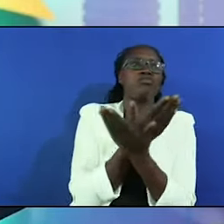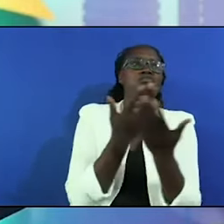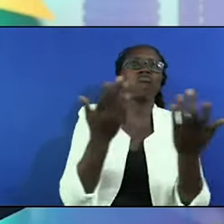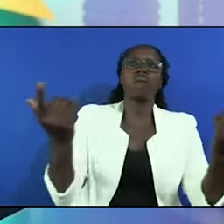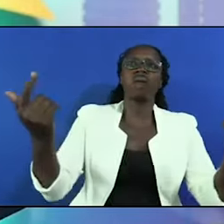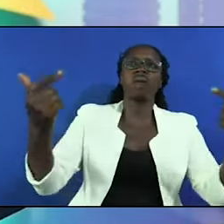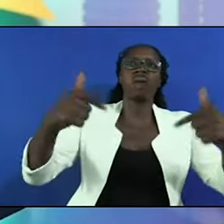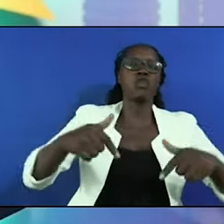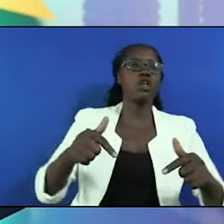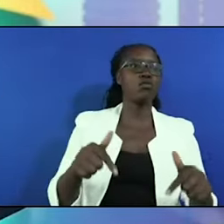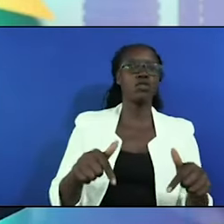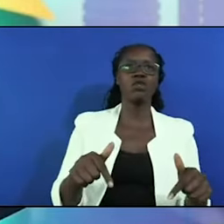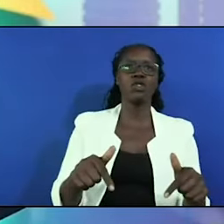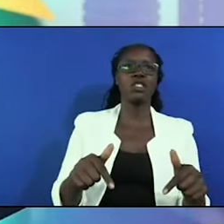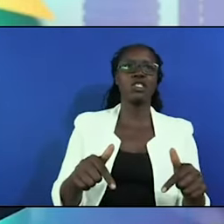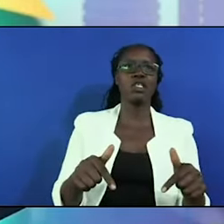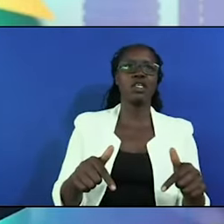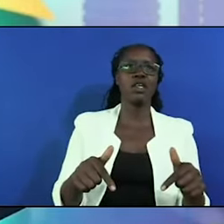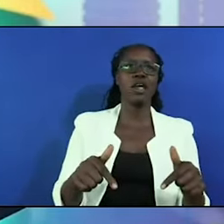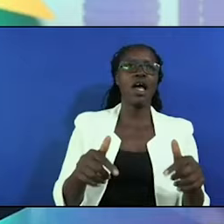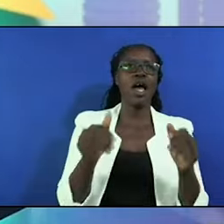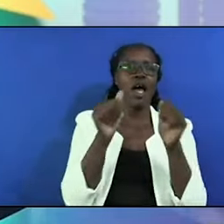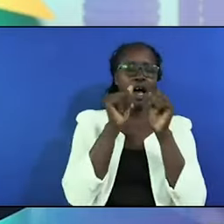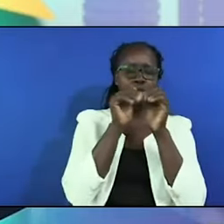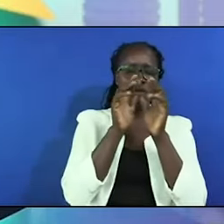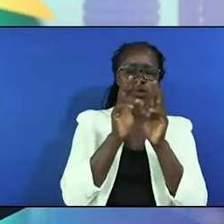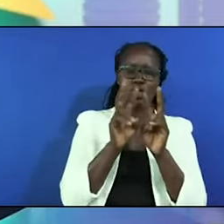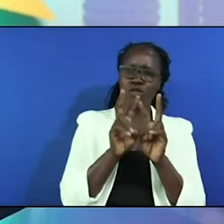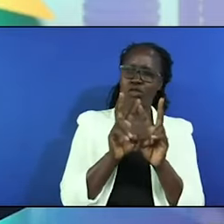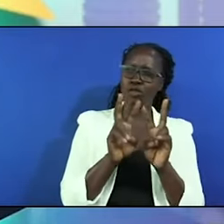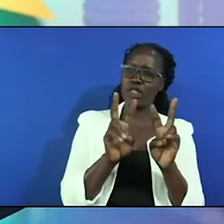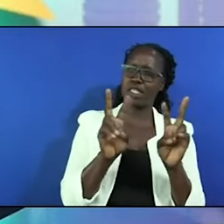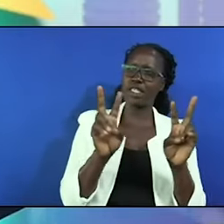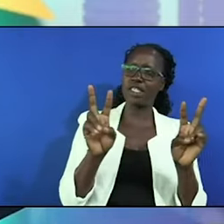here today, I have been blessed to see